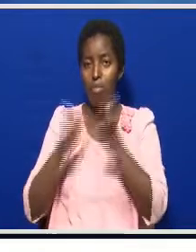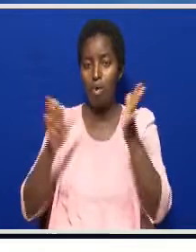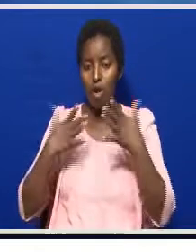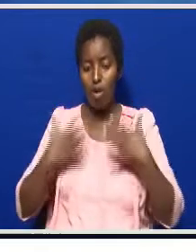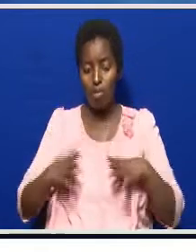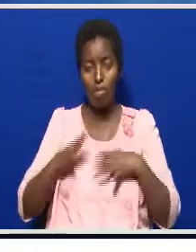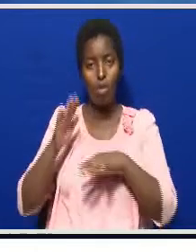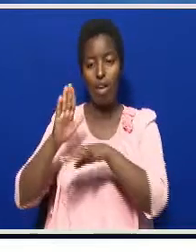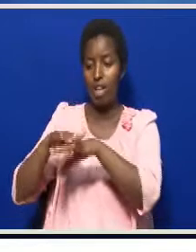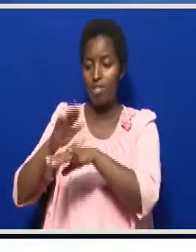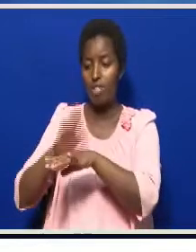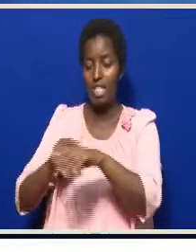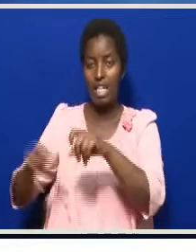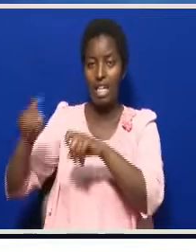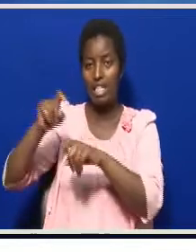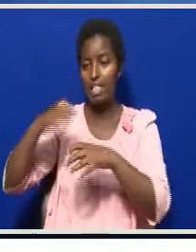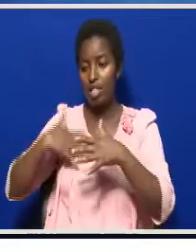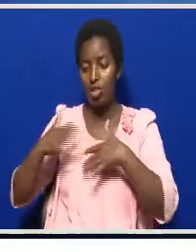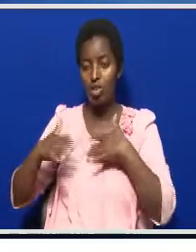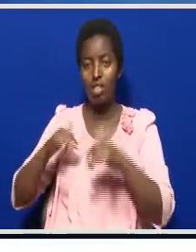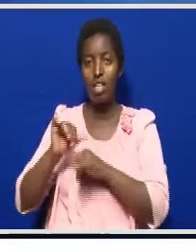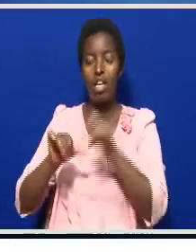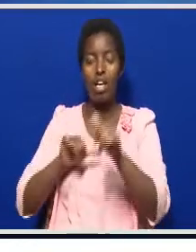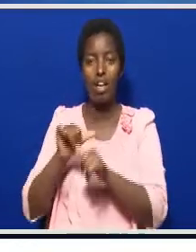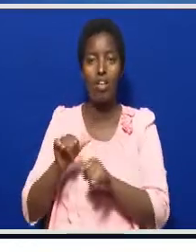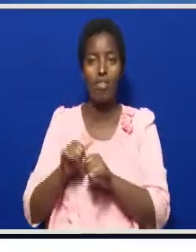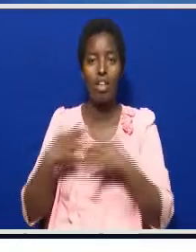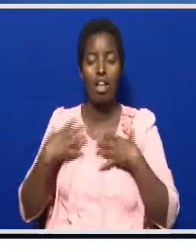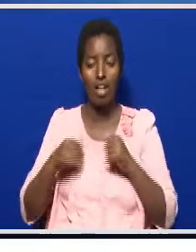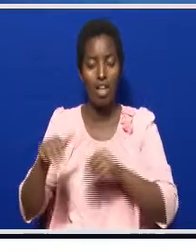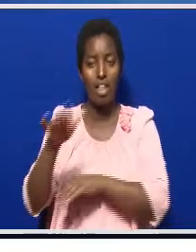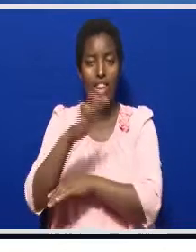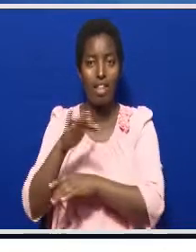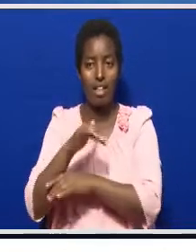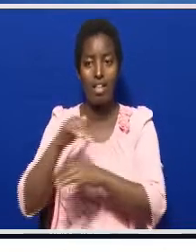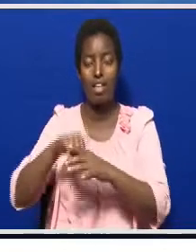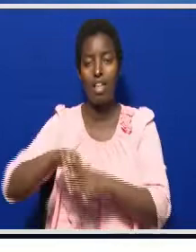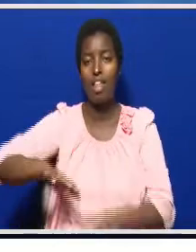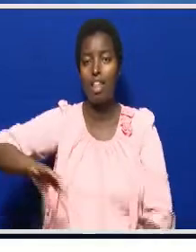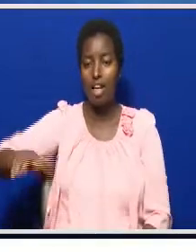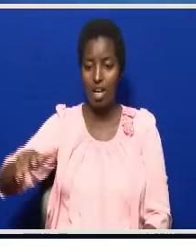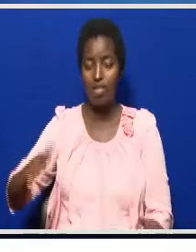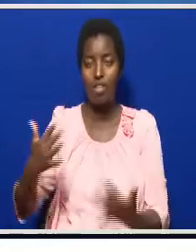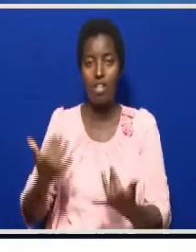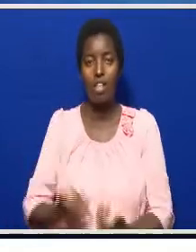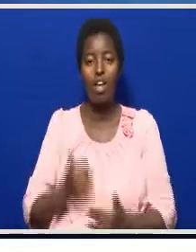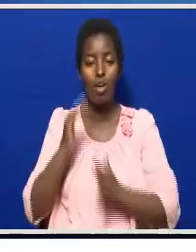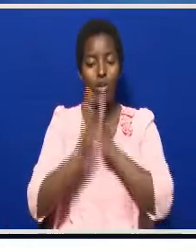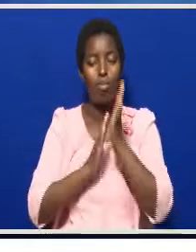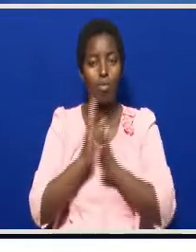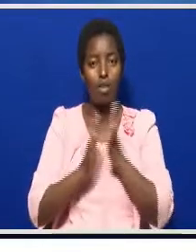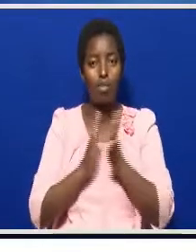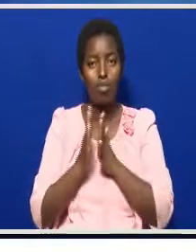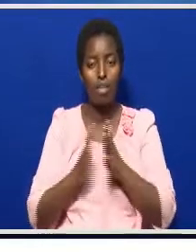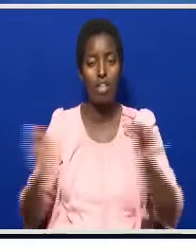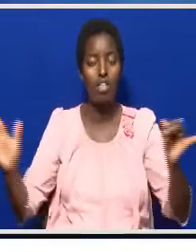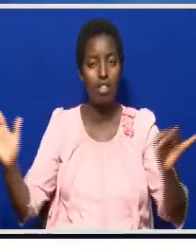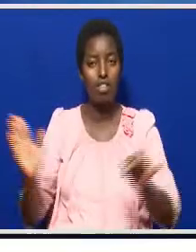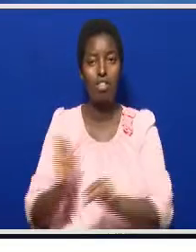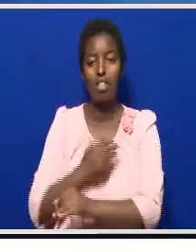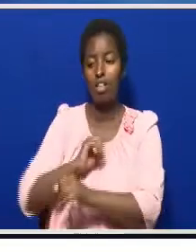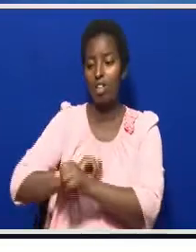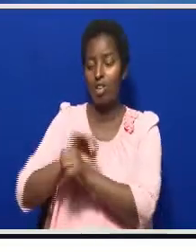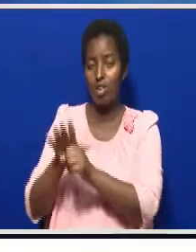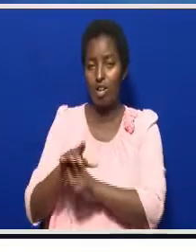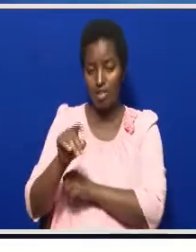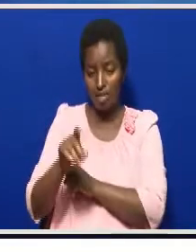COVID-19 infection, raising concerns over the state of the health facilities in the county. Now, in preparations in combating the